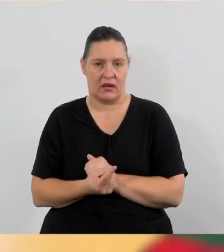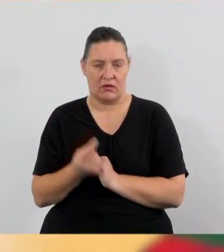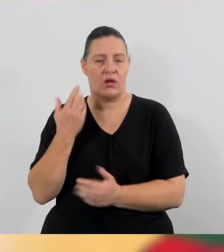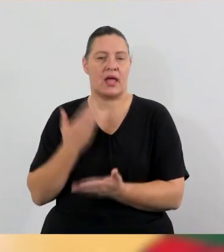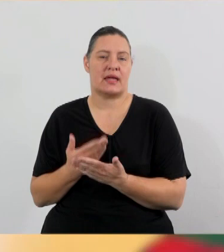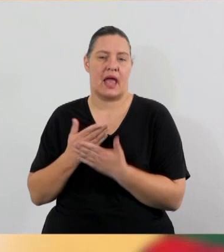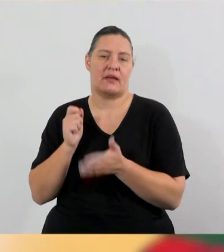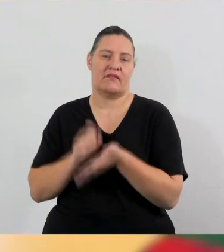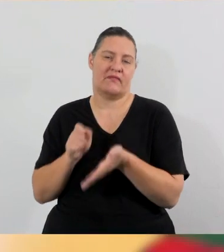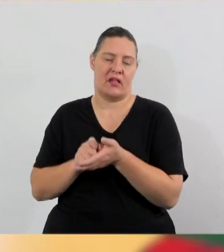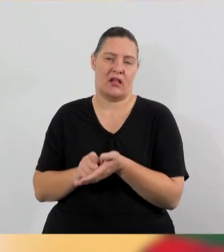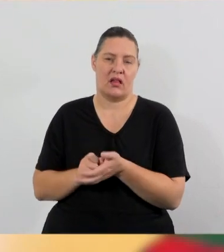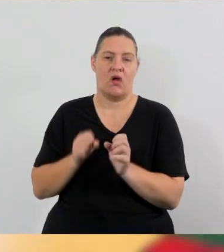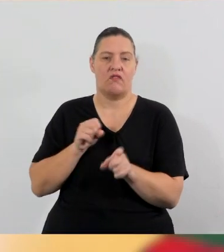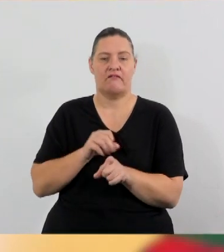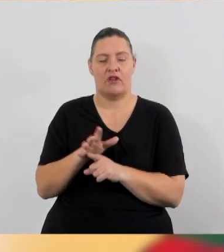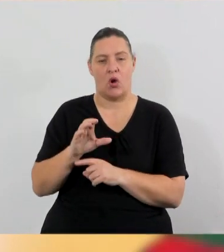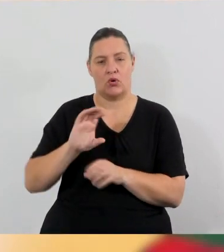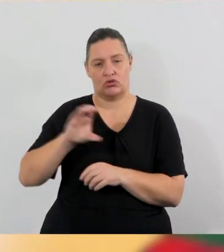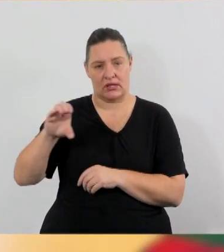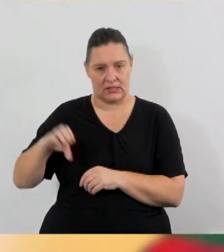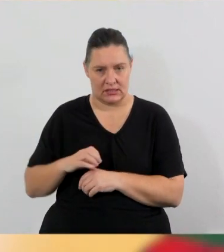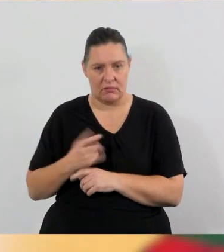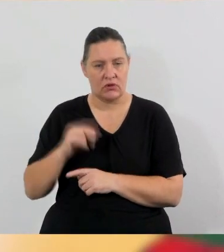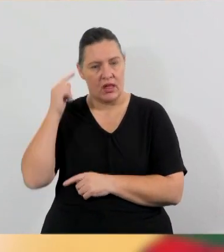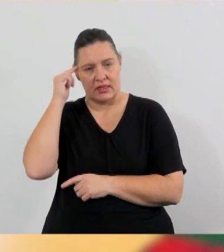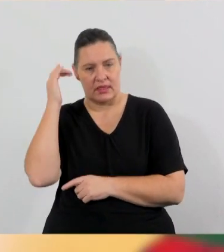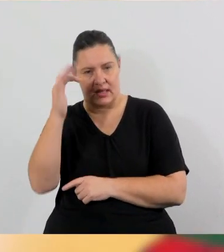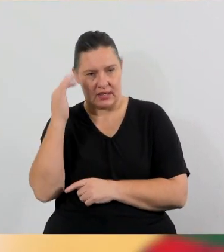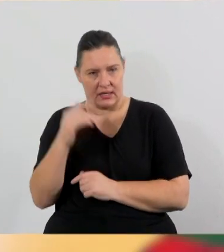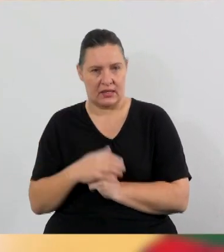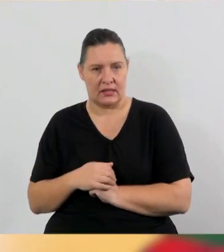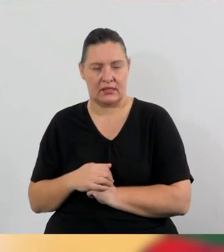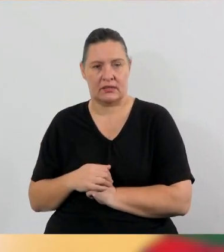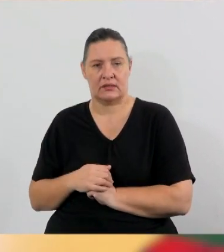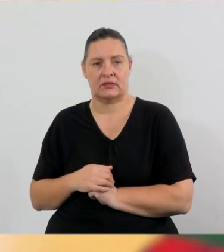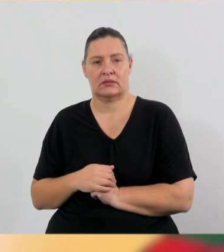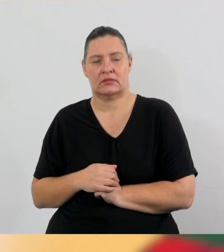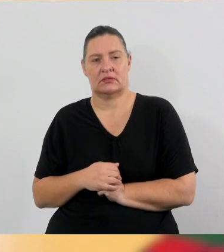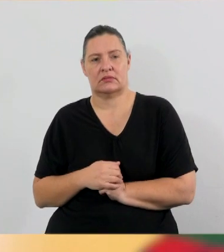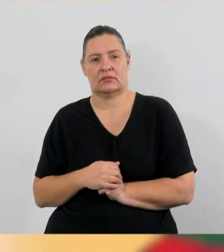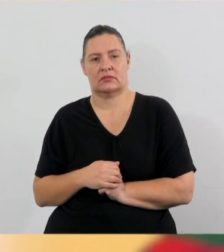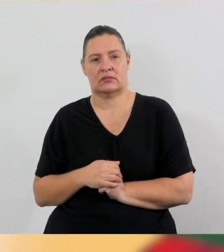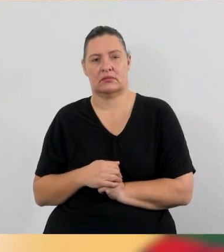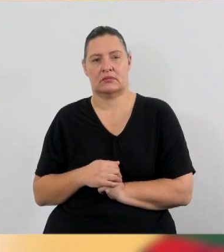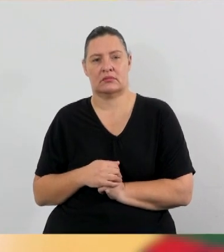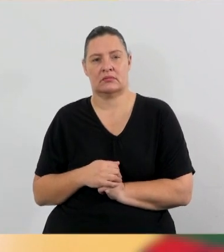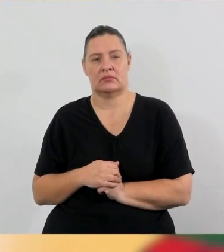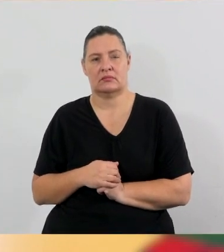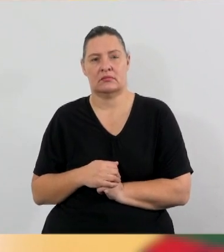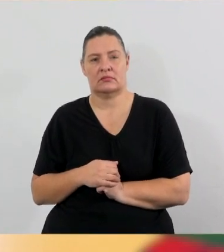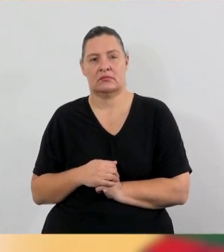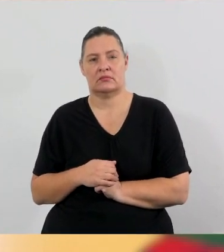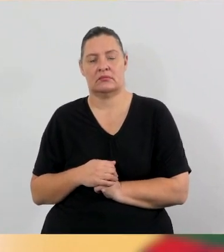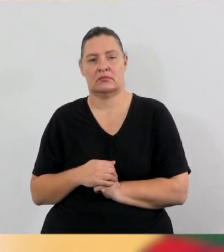then you would be able to complete this flow chart. But while you are thinking about it, we are just going to